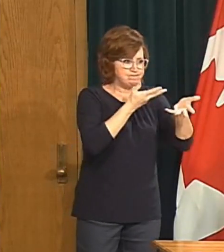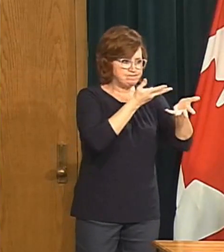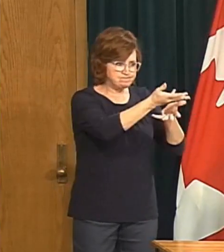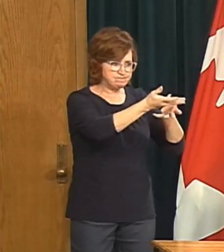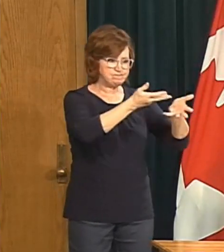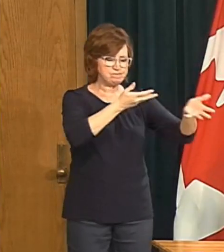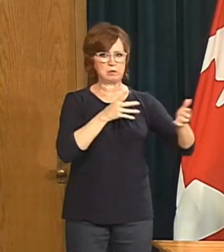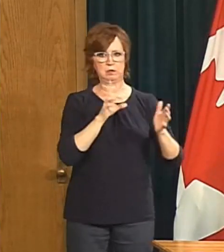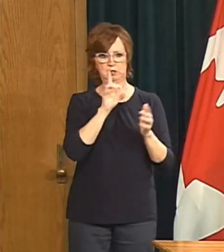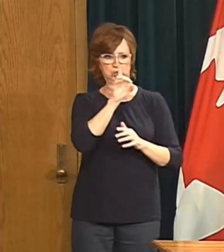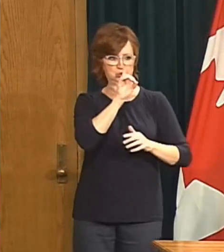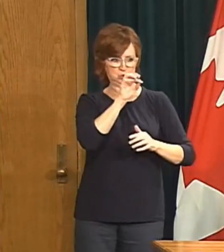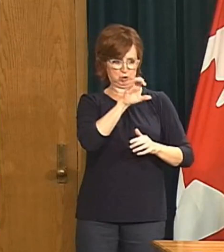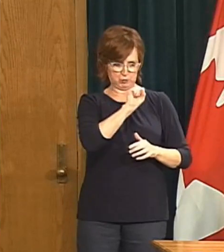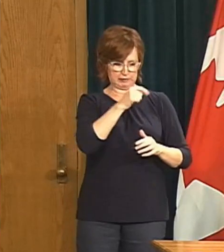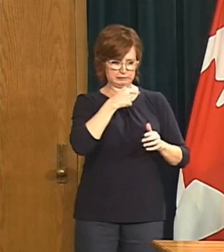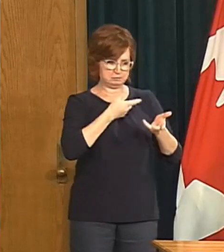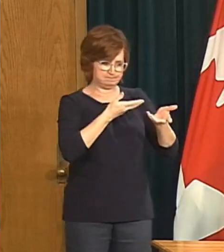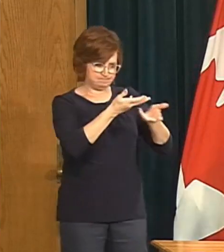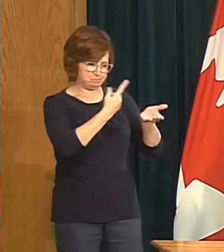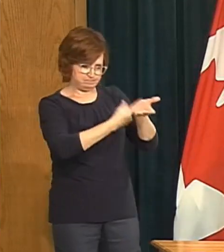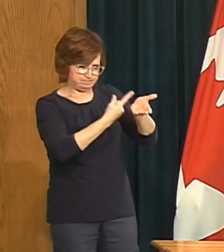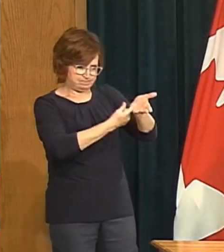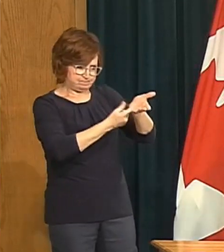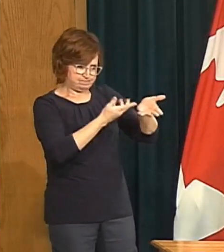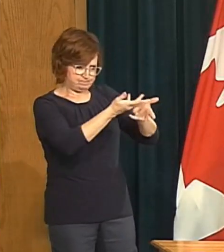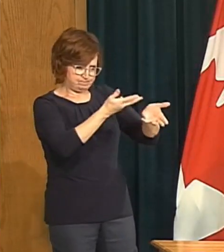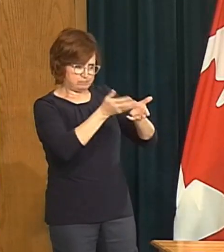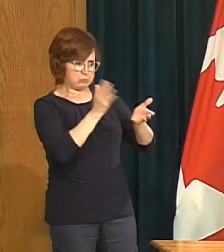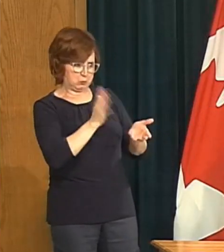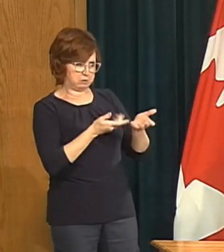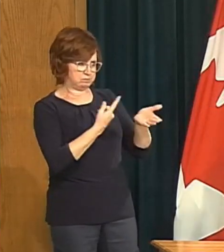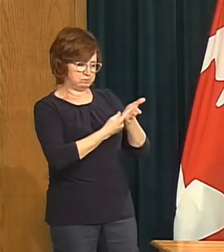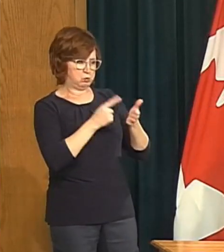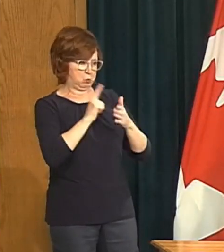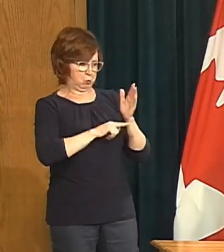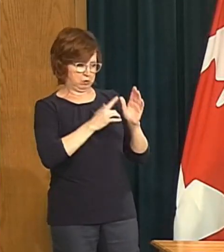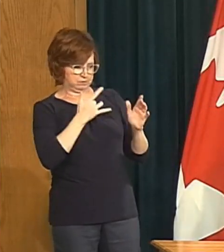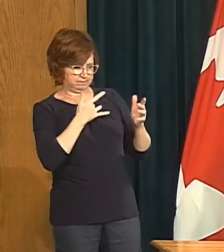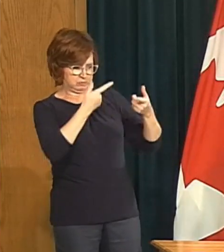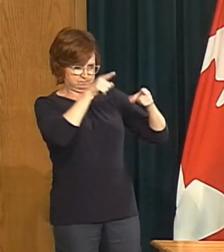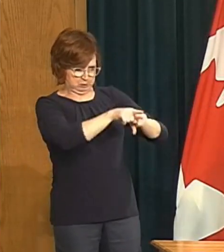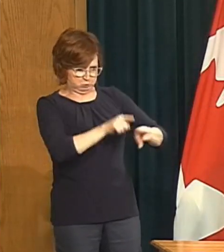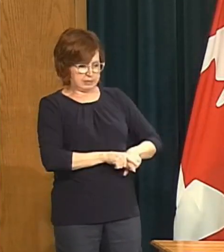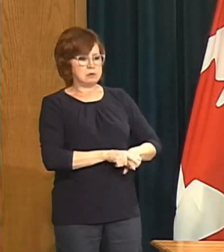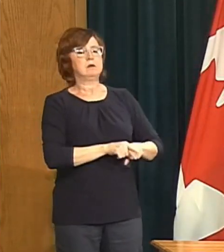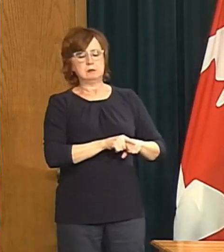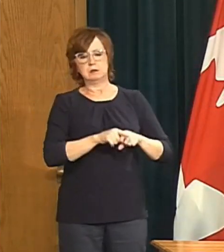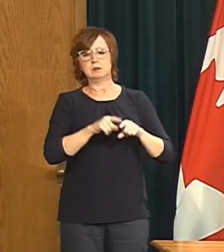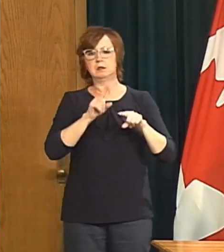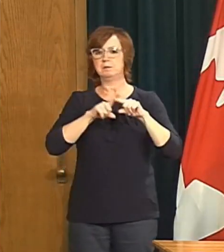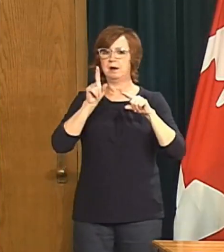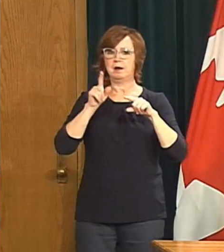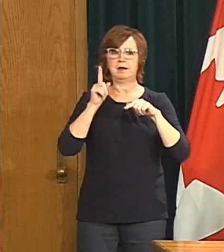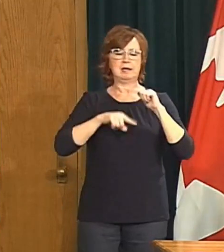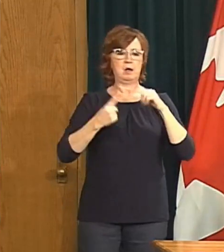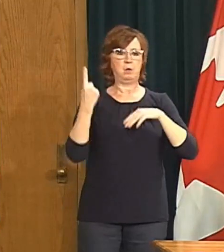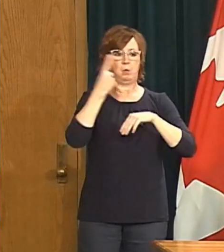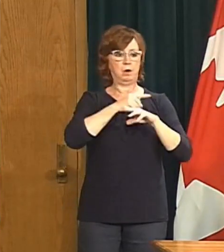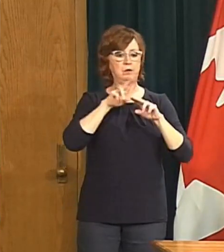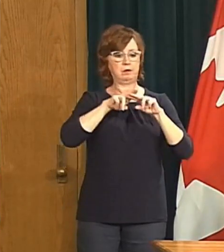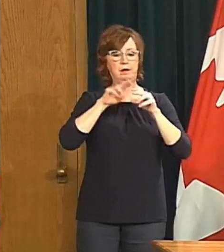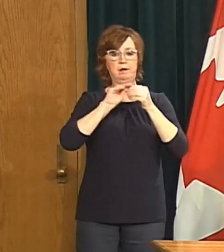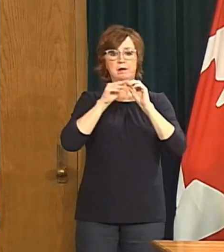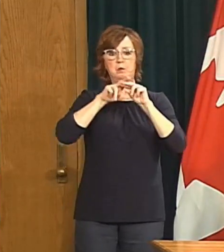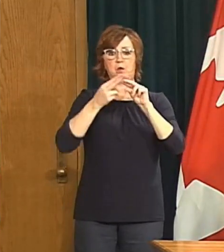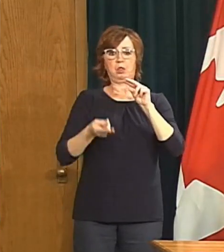Shahab. But I would say that we would need to see a constant for some period of time. And we are starting to see that constant,